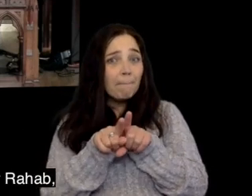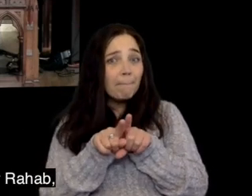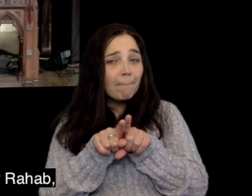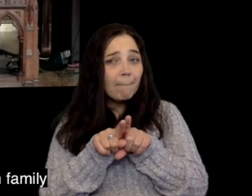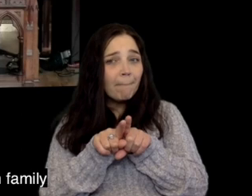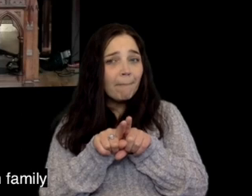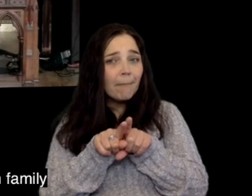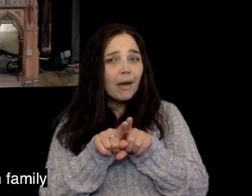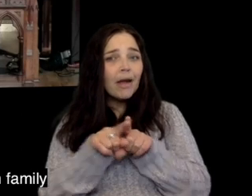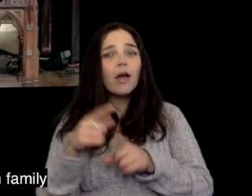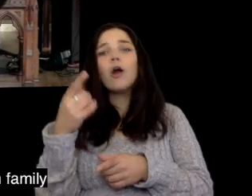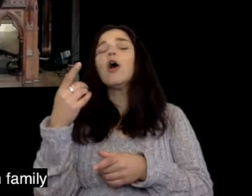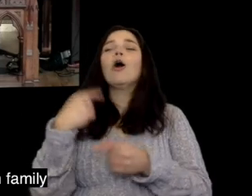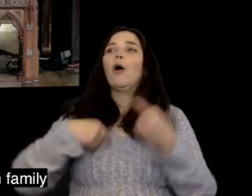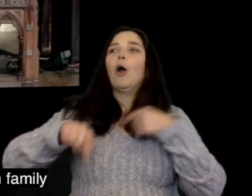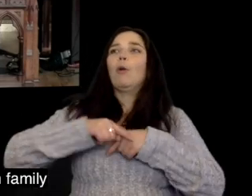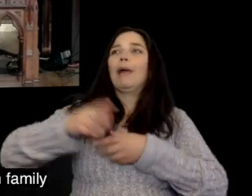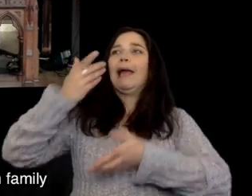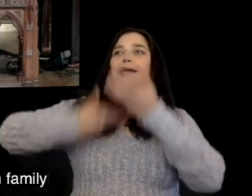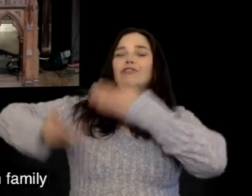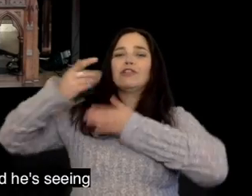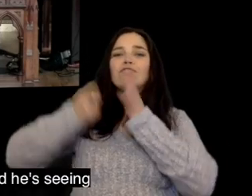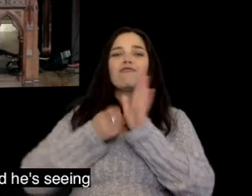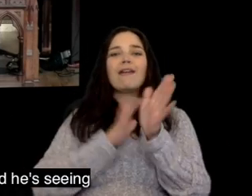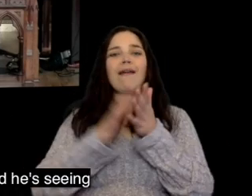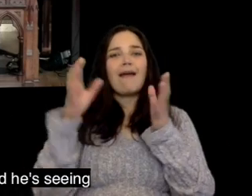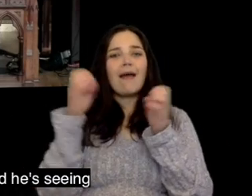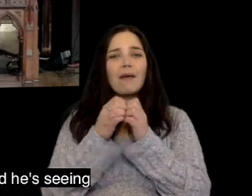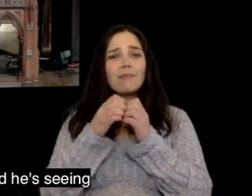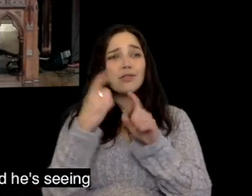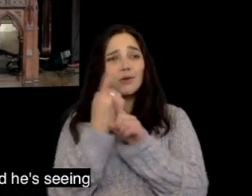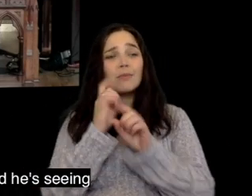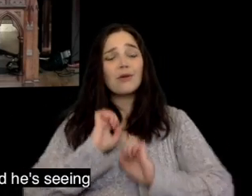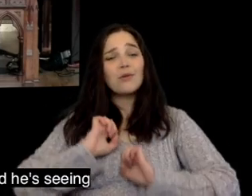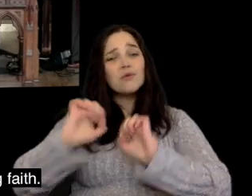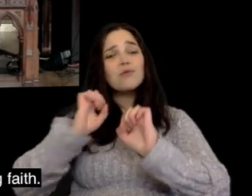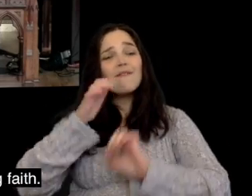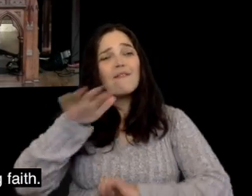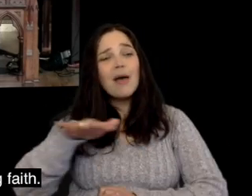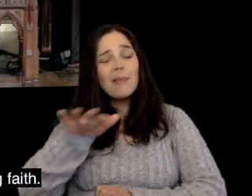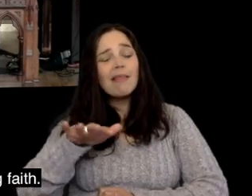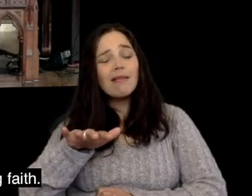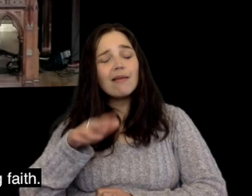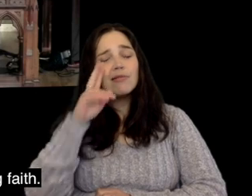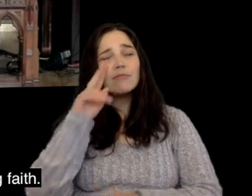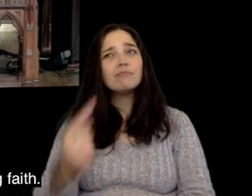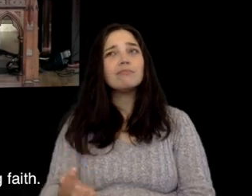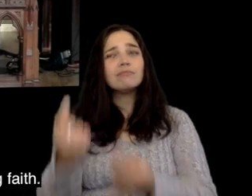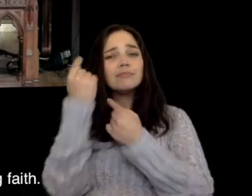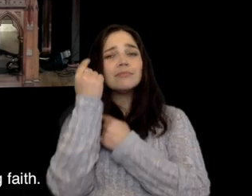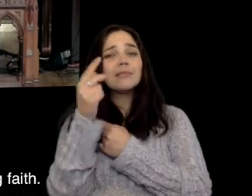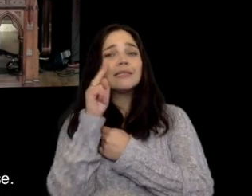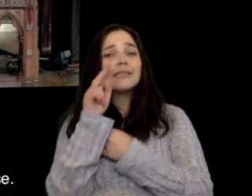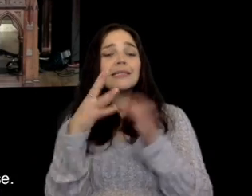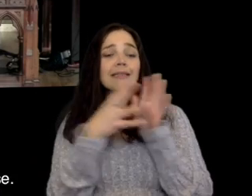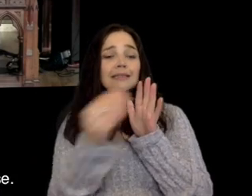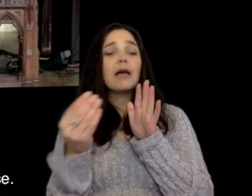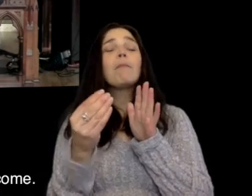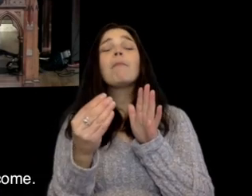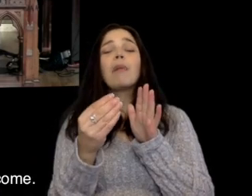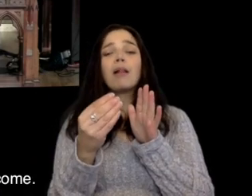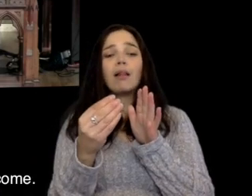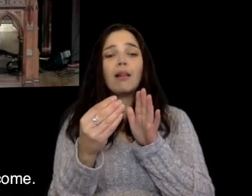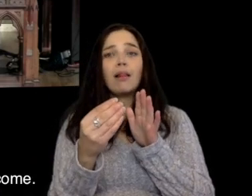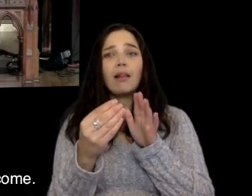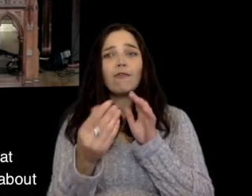As he's saying, our ancestor Rahab, he's talking about his own family. And so he's looking back and he's saying, see the example